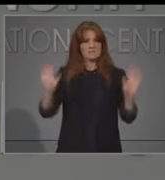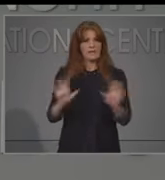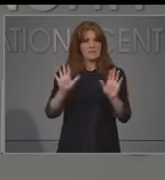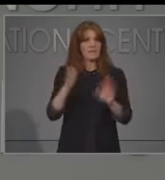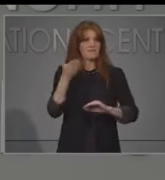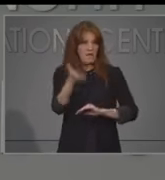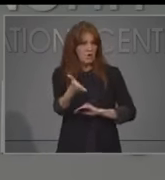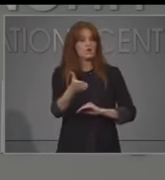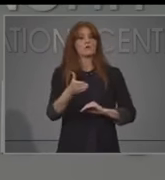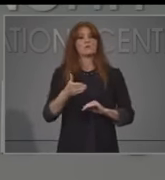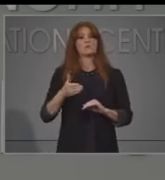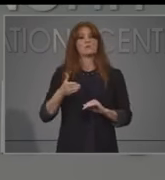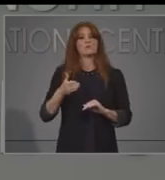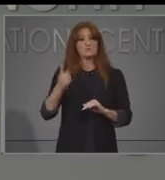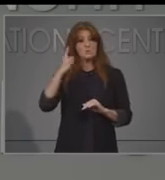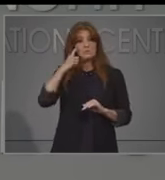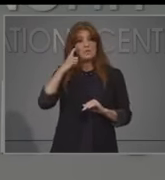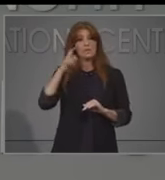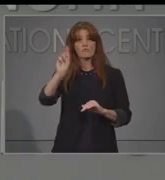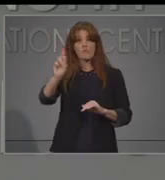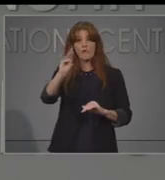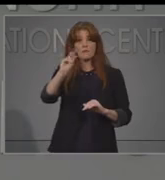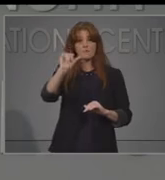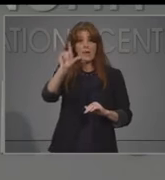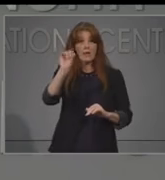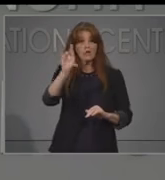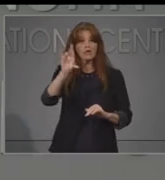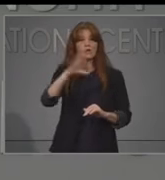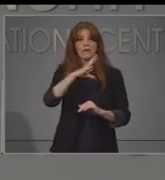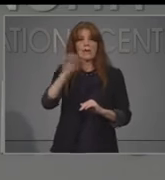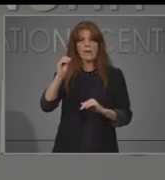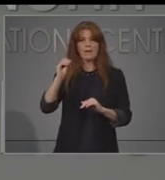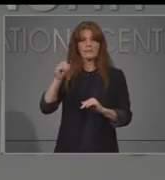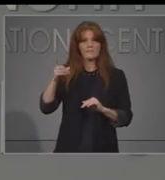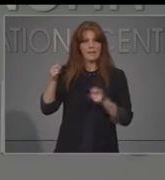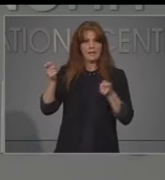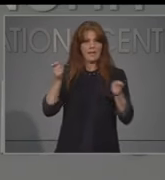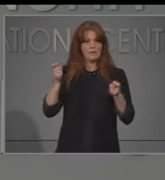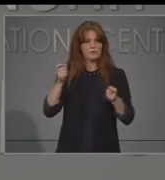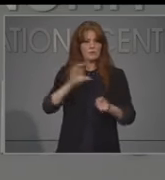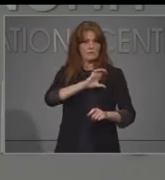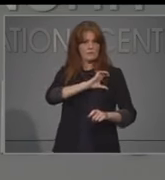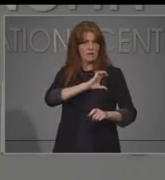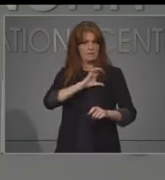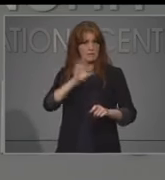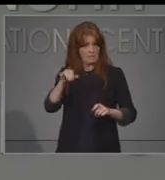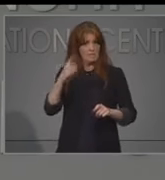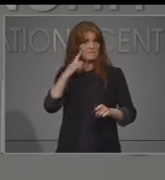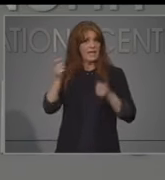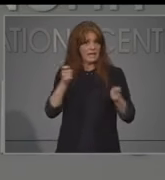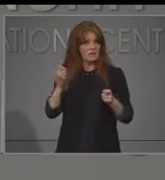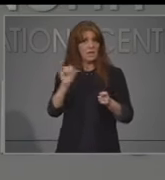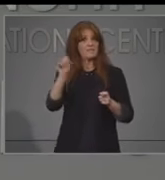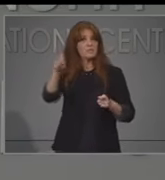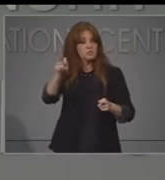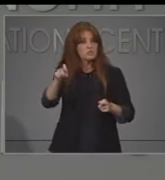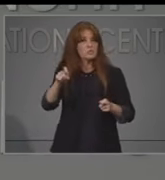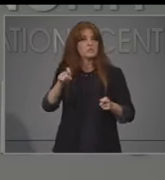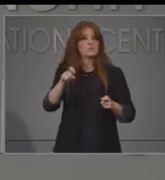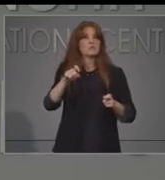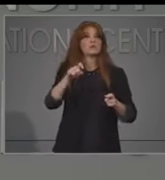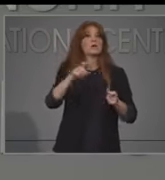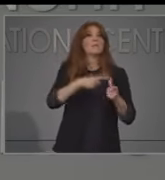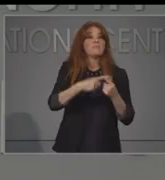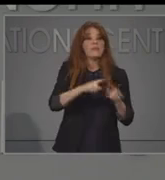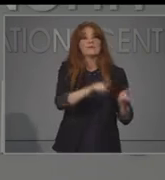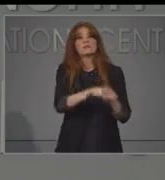think the city mayor and police force has handled the response to downtown Raleigh as they should? And on a different matter,